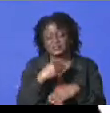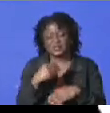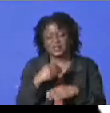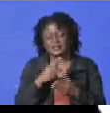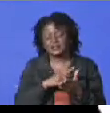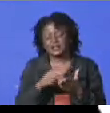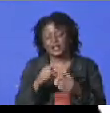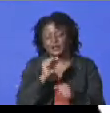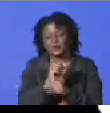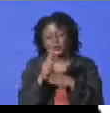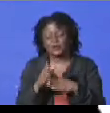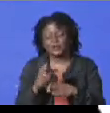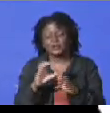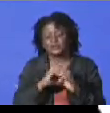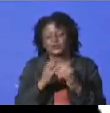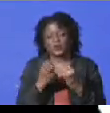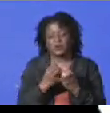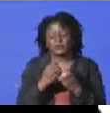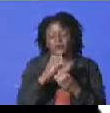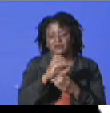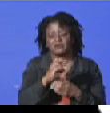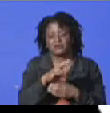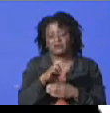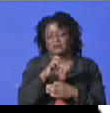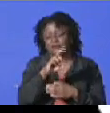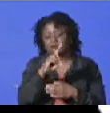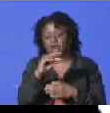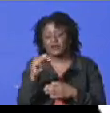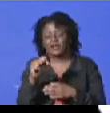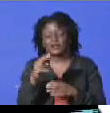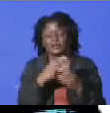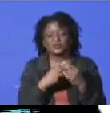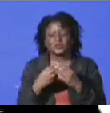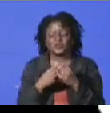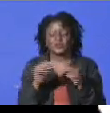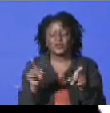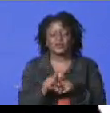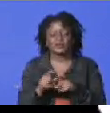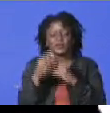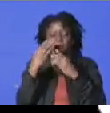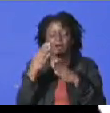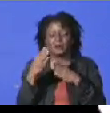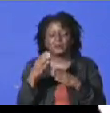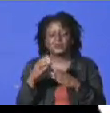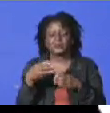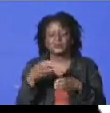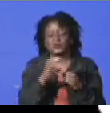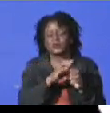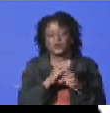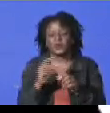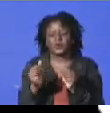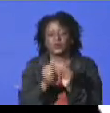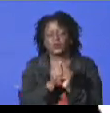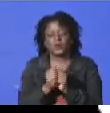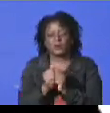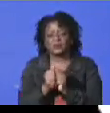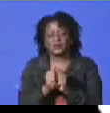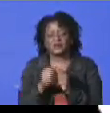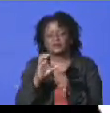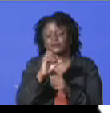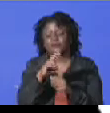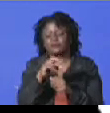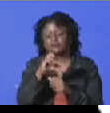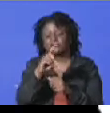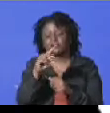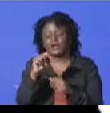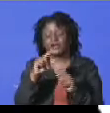Workers Cooperative Credit Union. She's also served on the Bahamas Cooperative League Limited, the Advisory Committee for Cooperatives to the